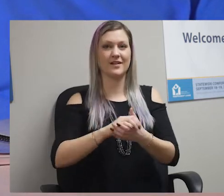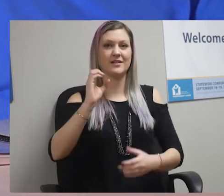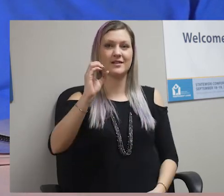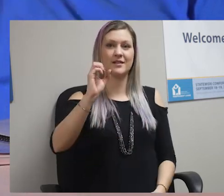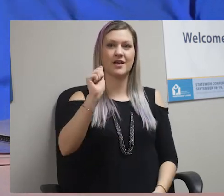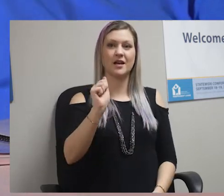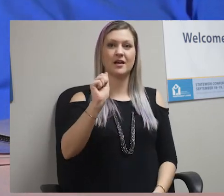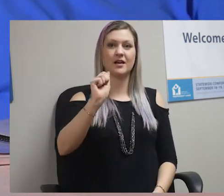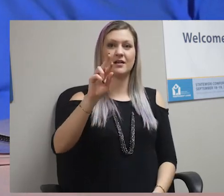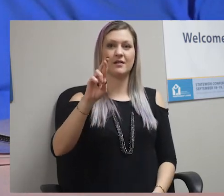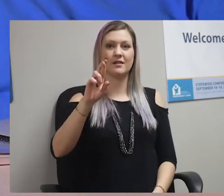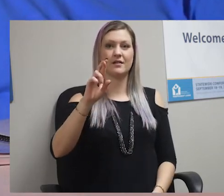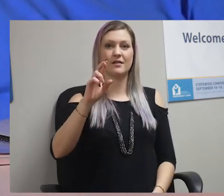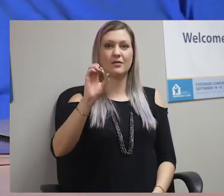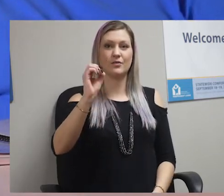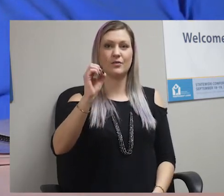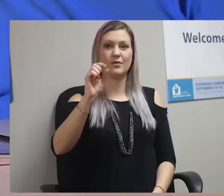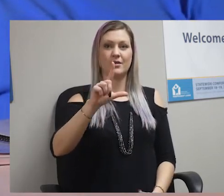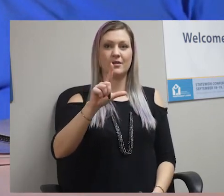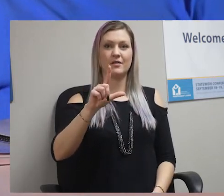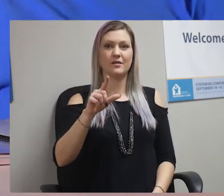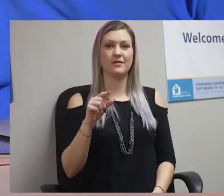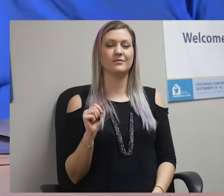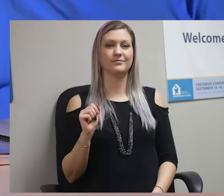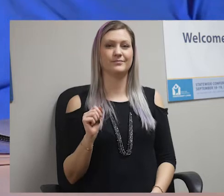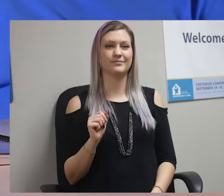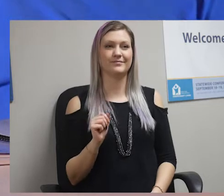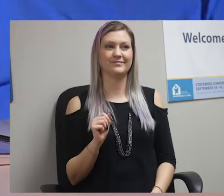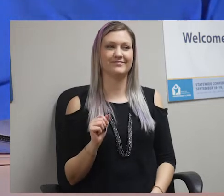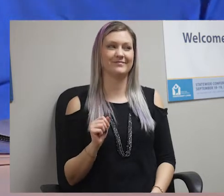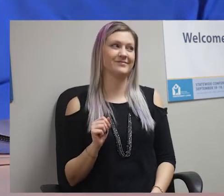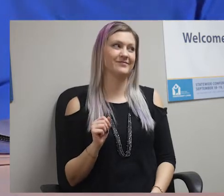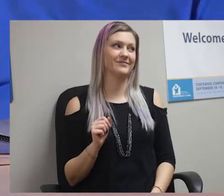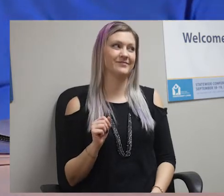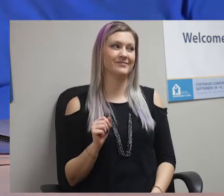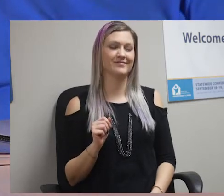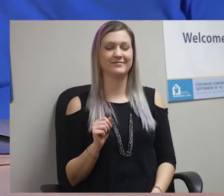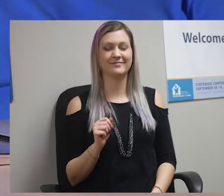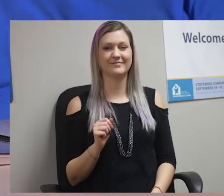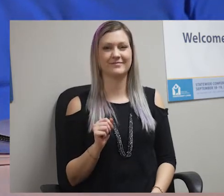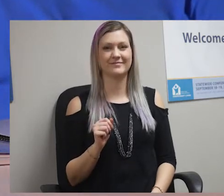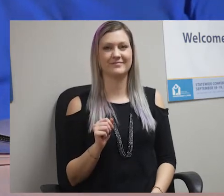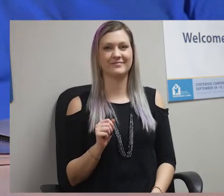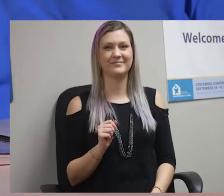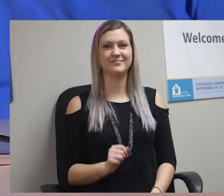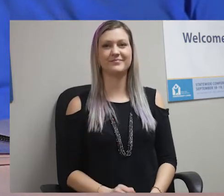right? You want to tell people? Yeah, well, all right, I won't tell anybody.